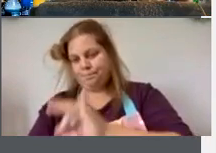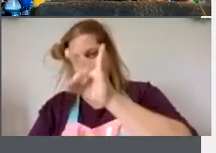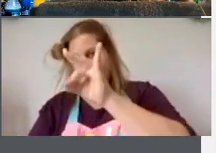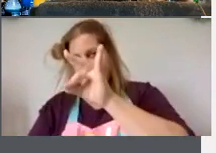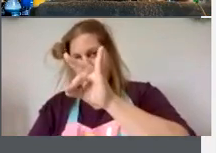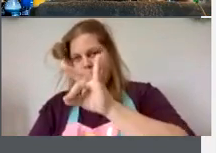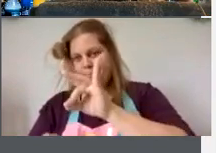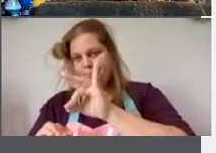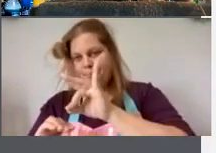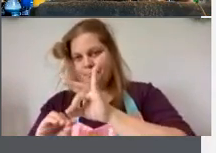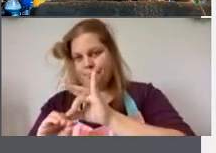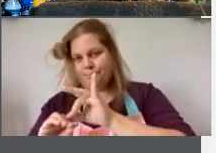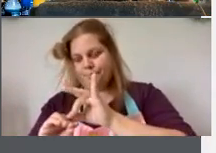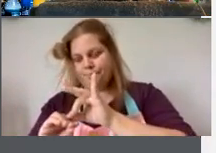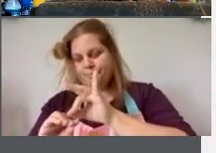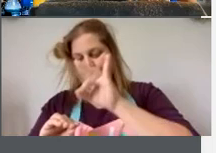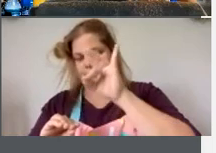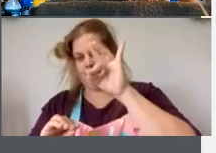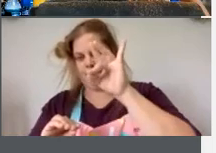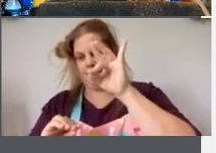And I'm going to move the magnet up.